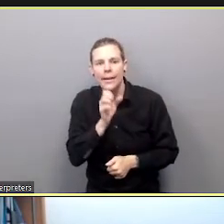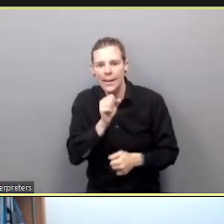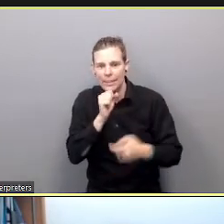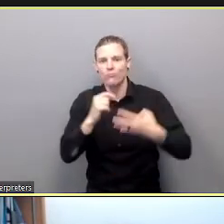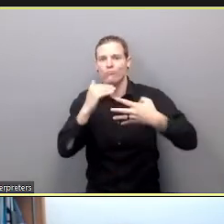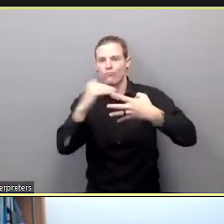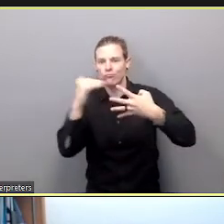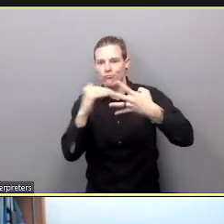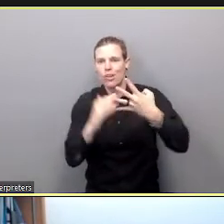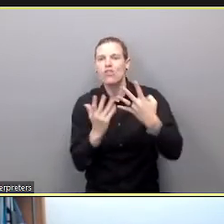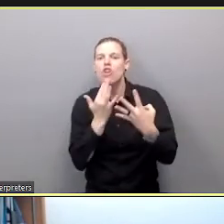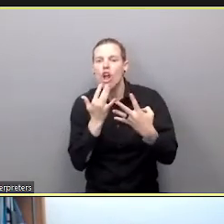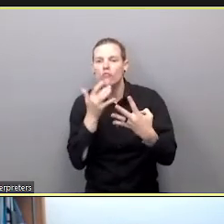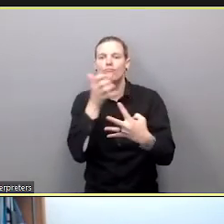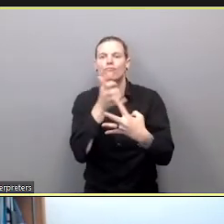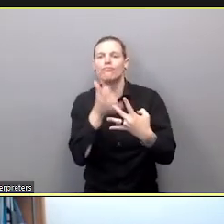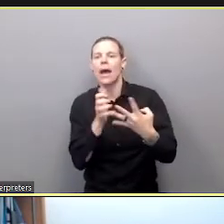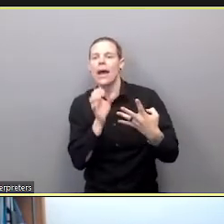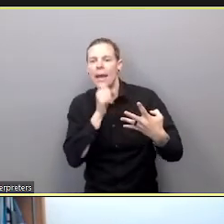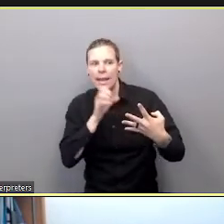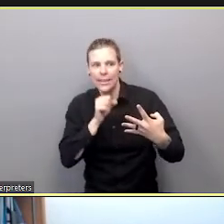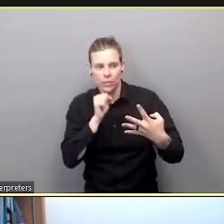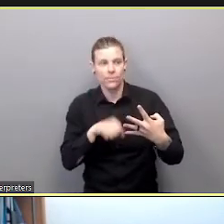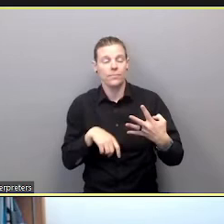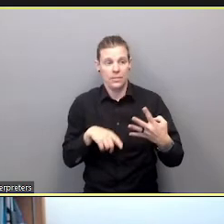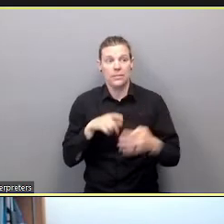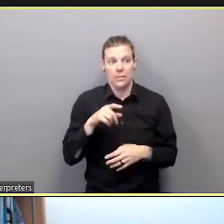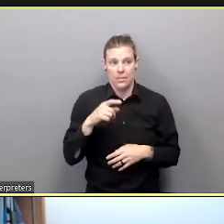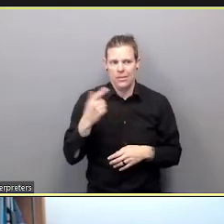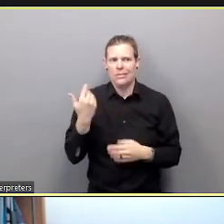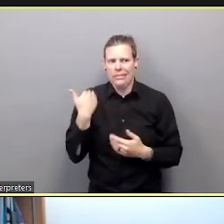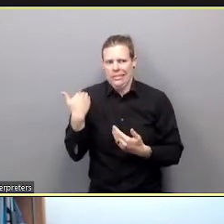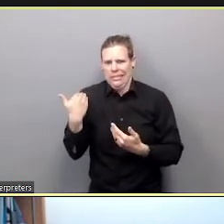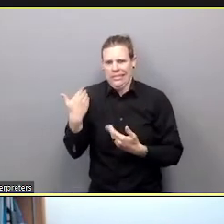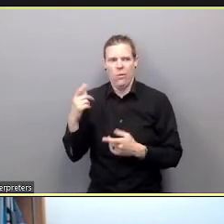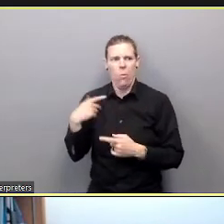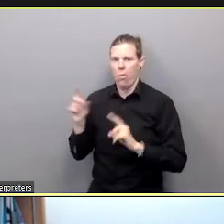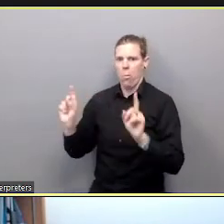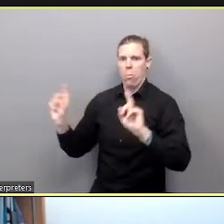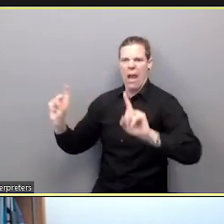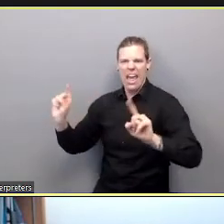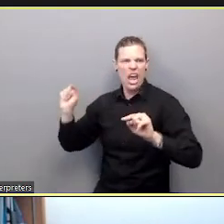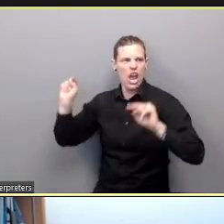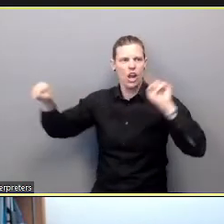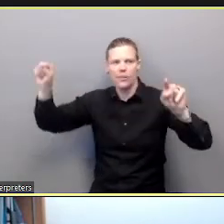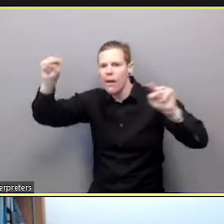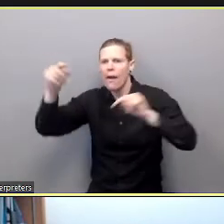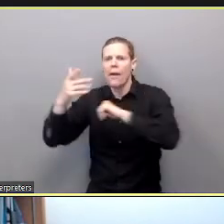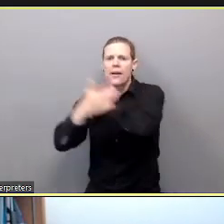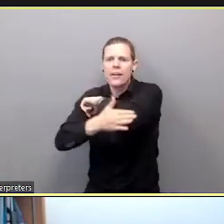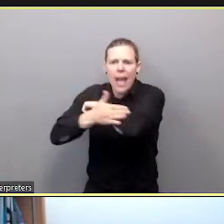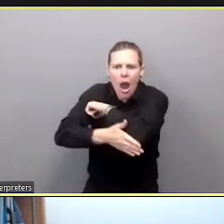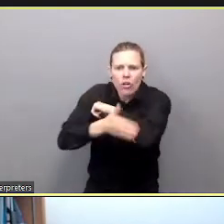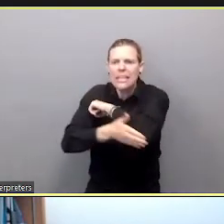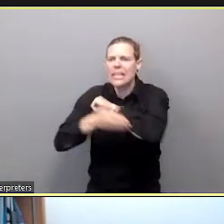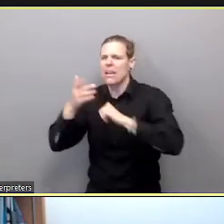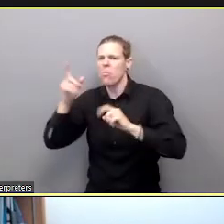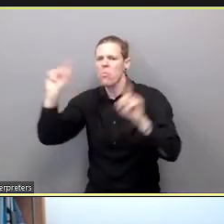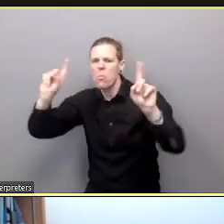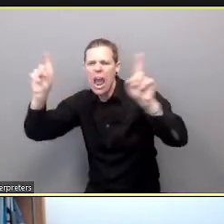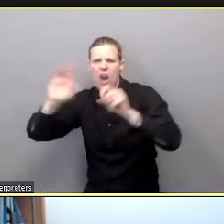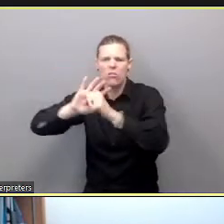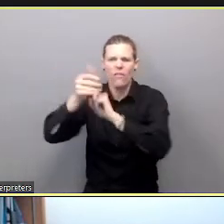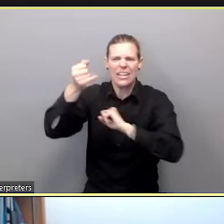about geography, or where do we see a COVID-19 activity, and now just among the various